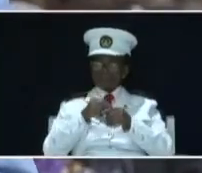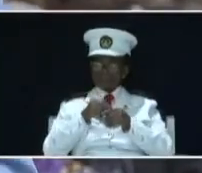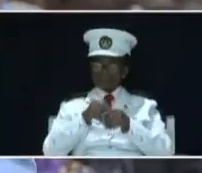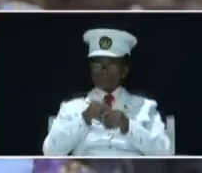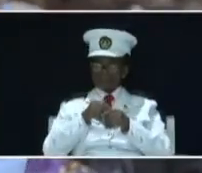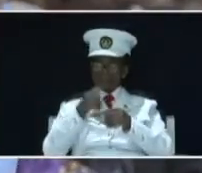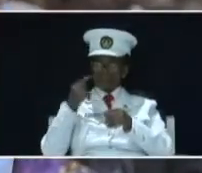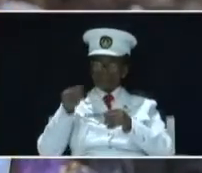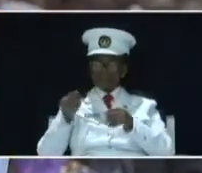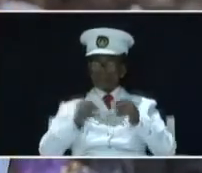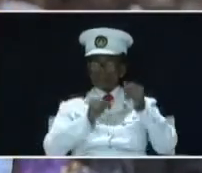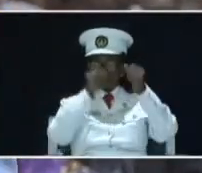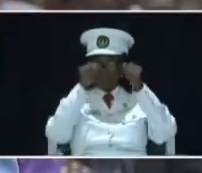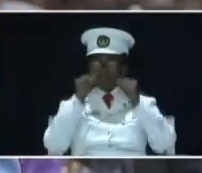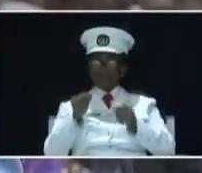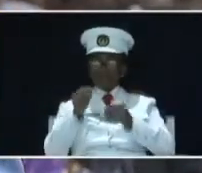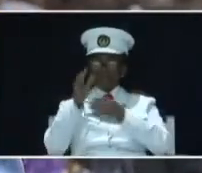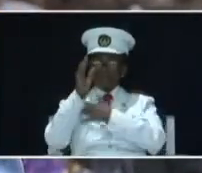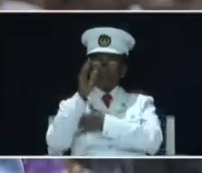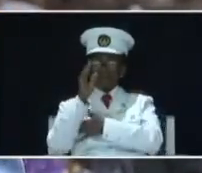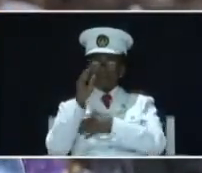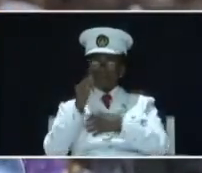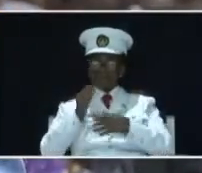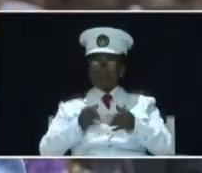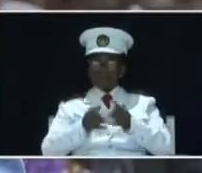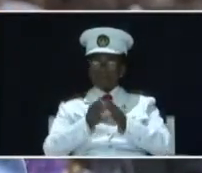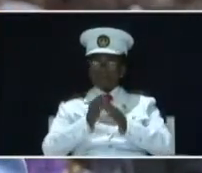Almighty God asked me to tell someone